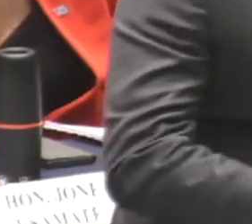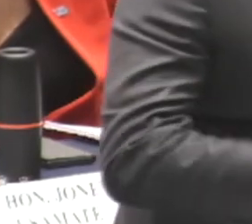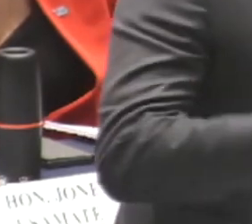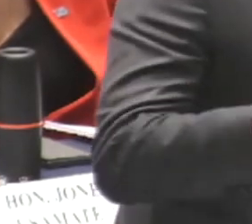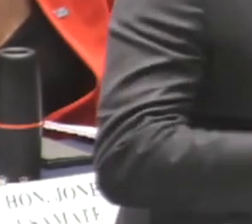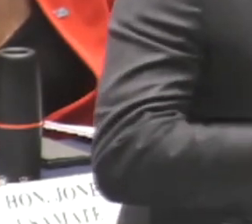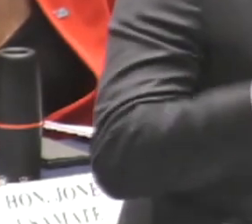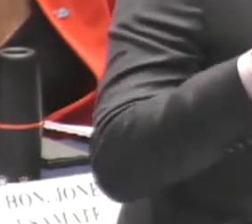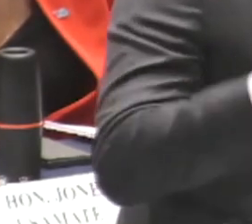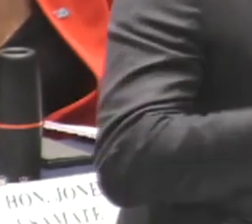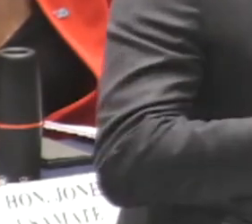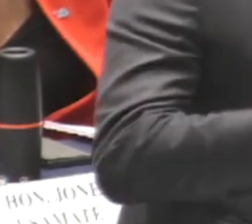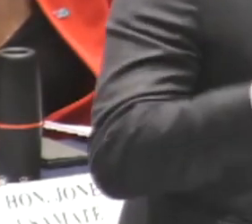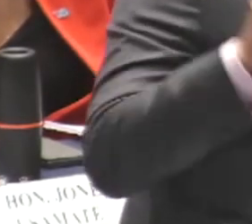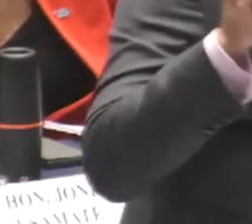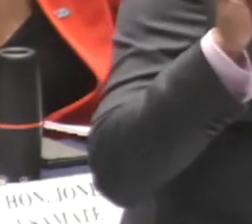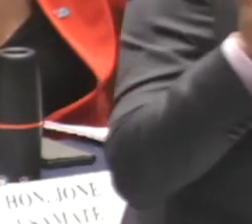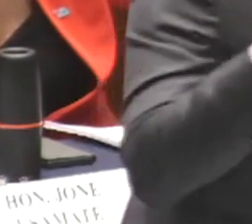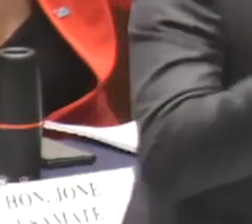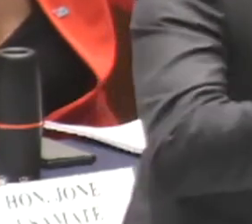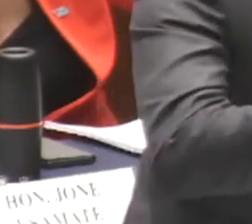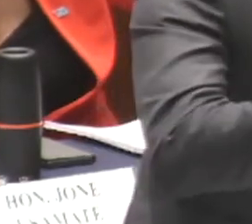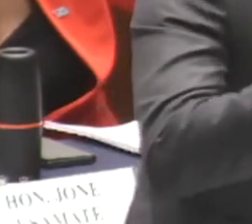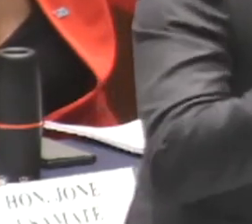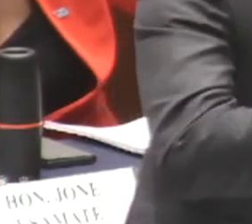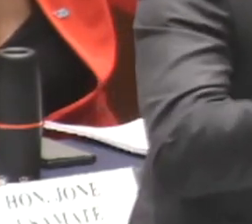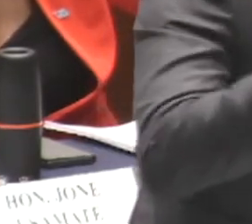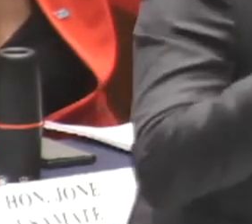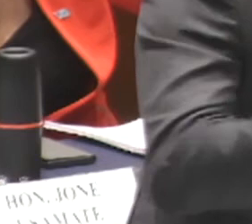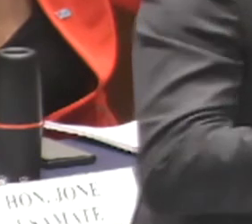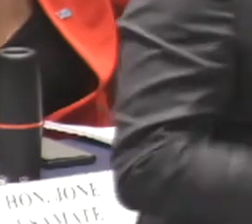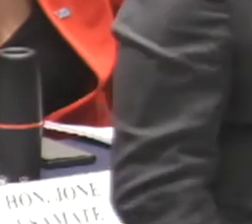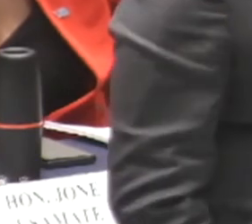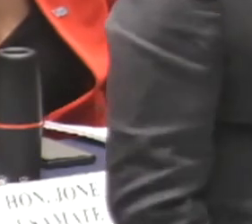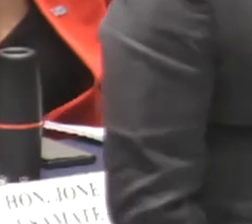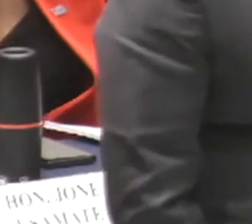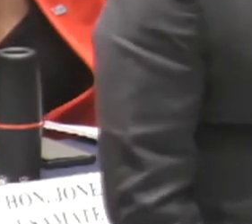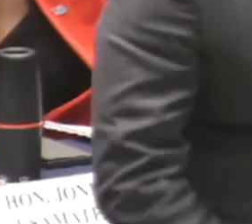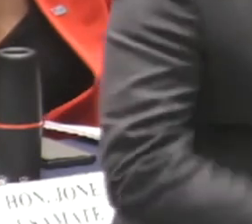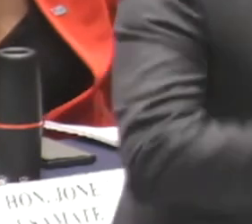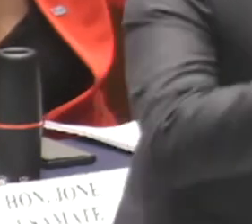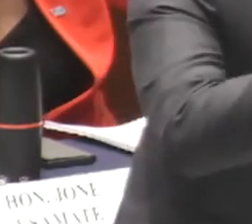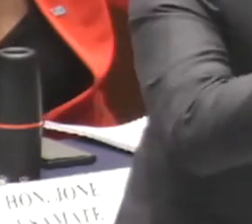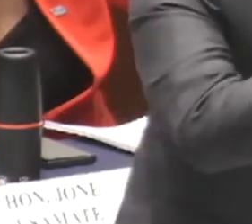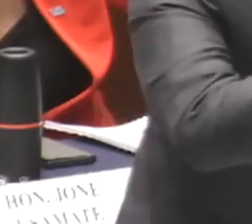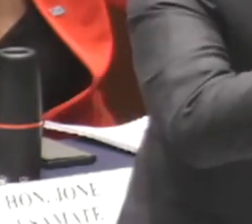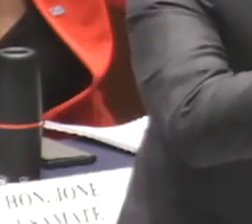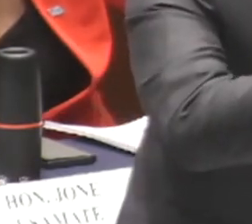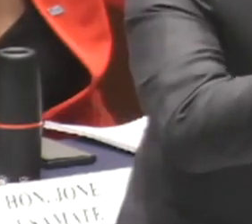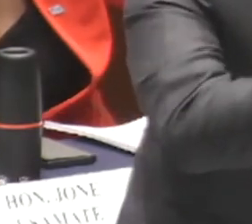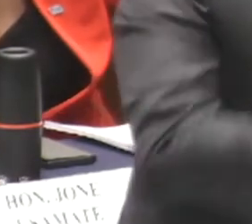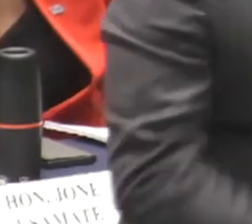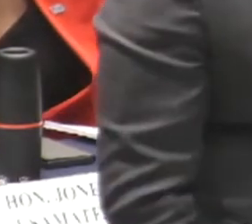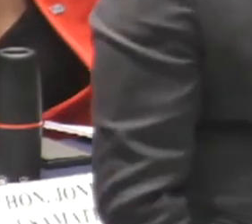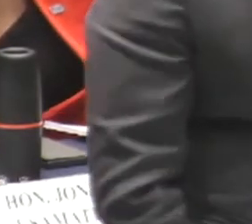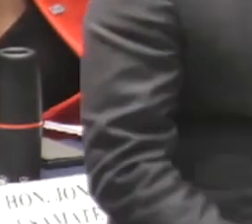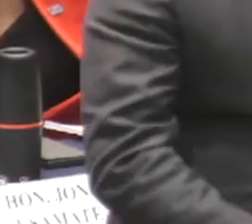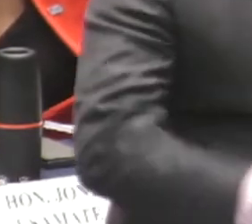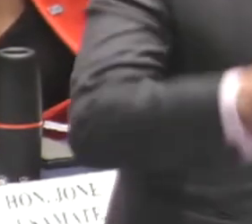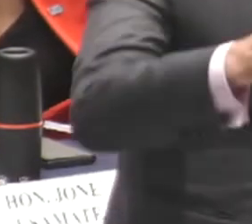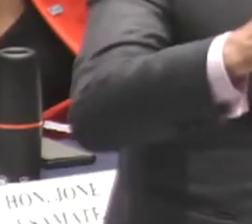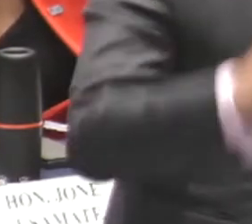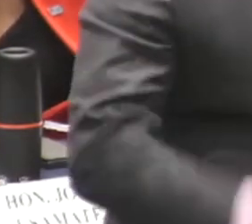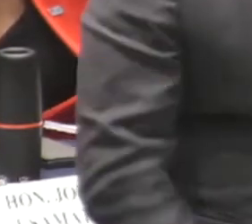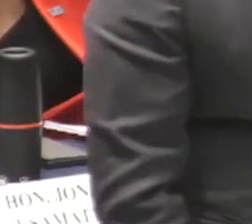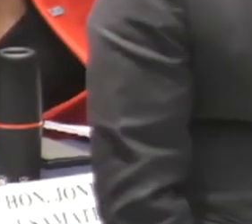made overtures, not just overtures, but made 4 attempts to do the apology. The Honourable Leader of Opposition came with the entourage and they asked him